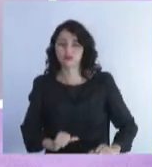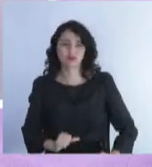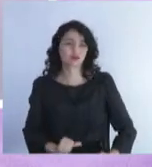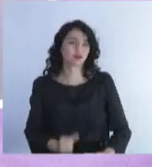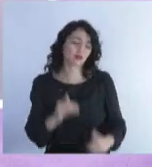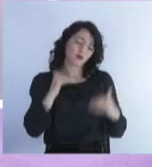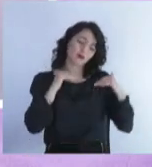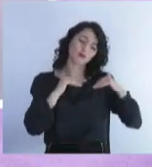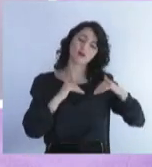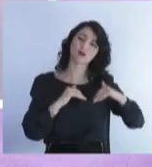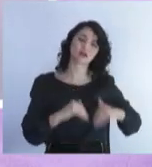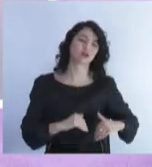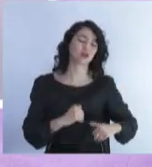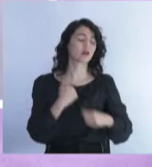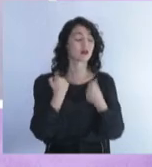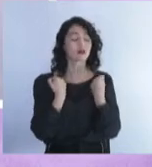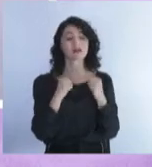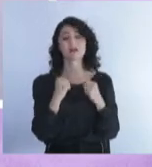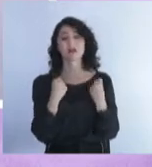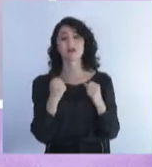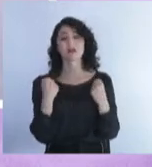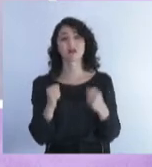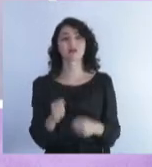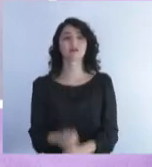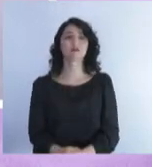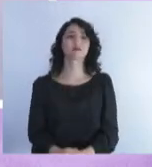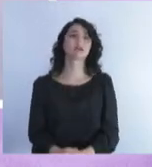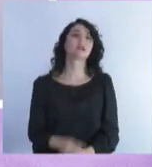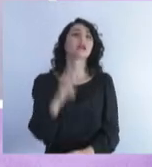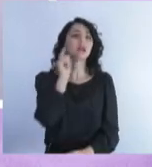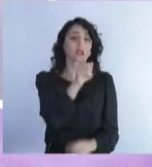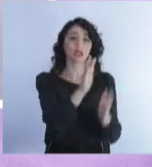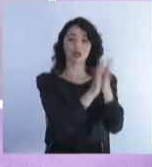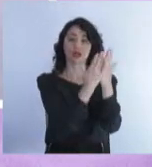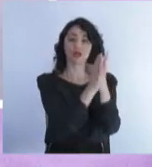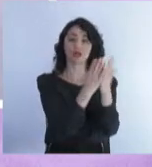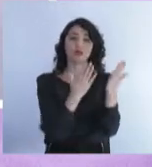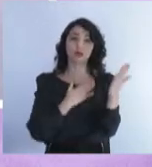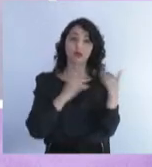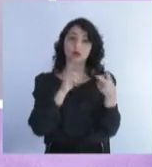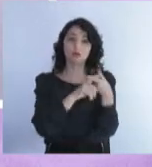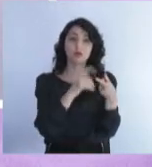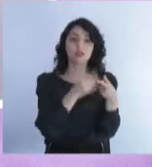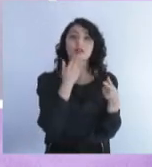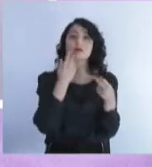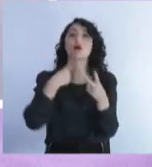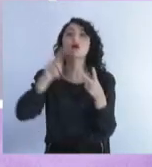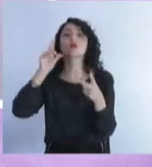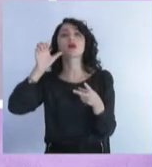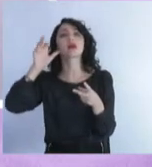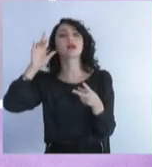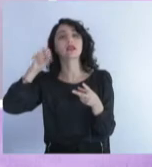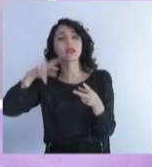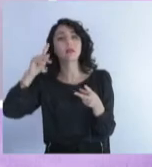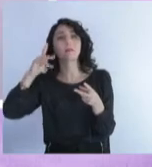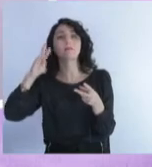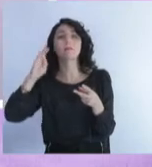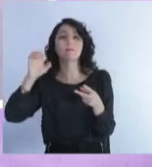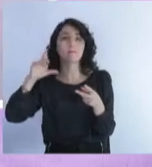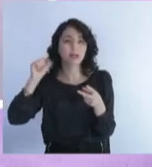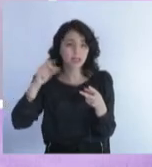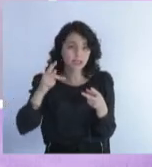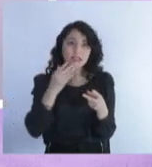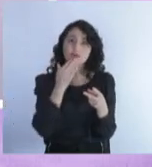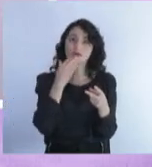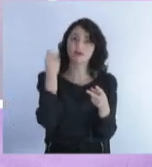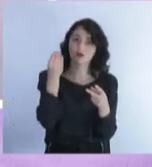creating the depression and anxiety. I mentioned my wife's book, and there's some wonderful books by Aaron Beck, who